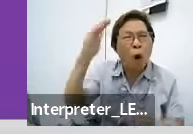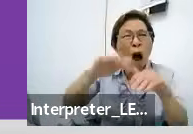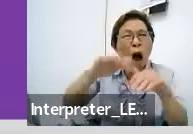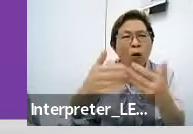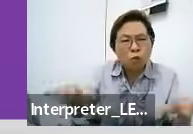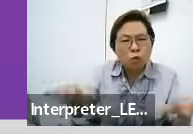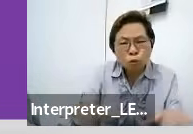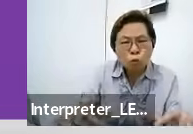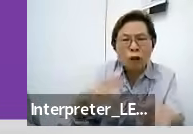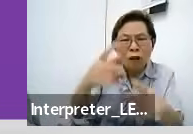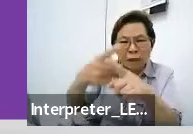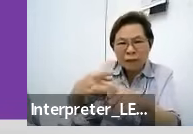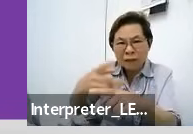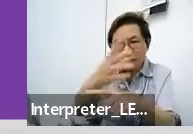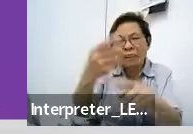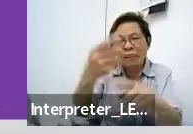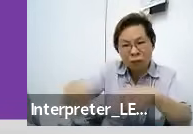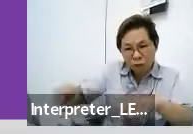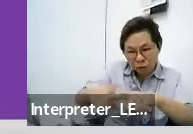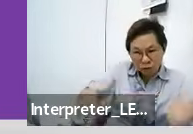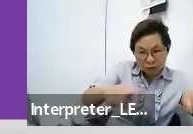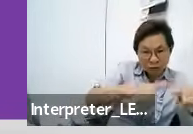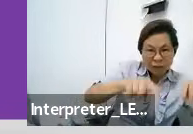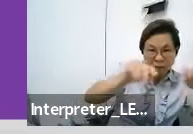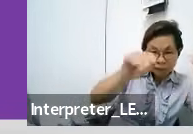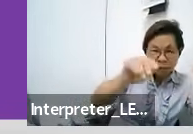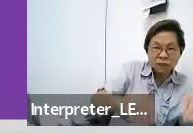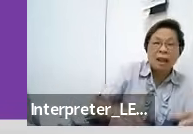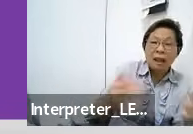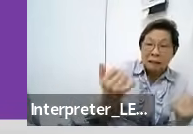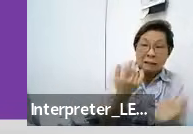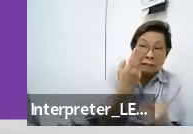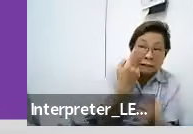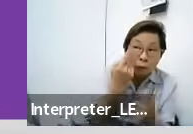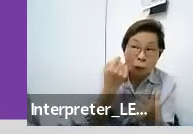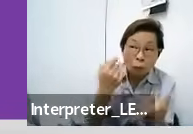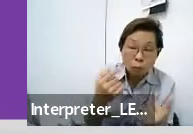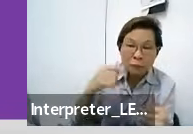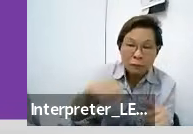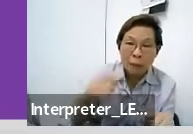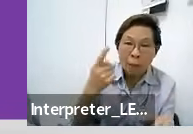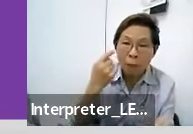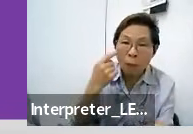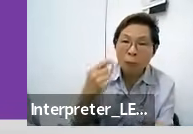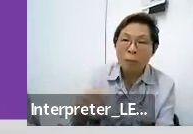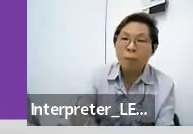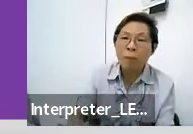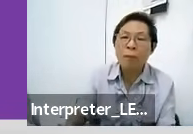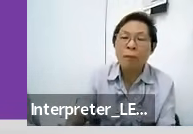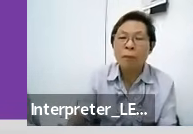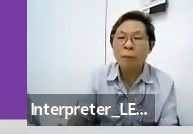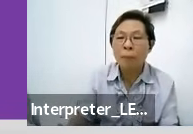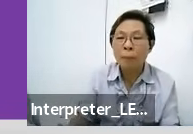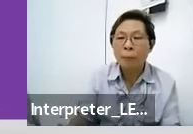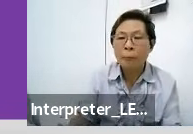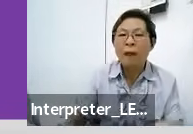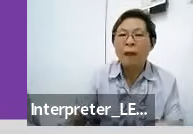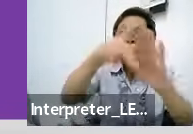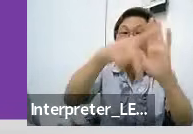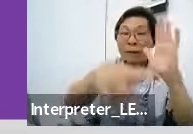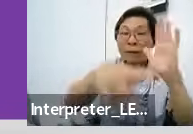do differentiated teaching. So at the moment, these pedagogical principles